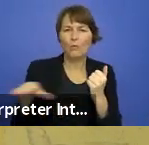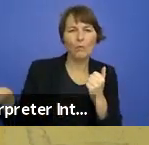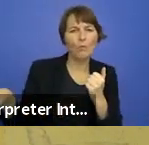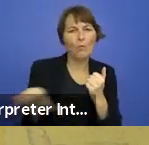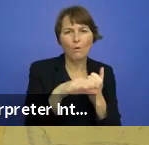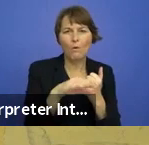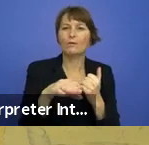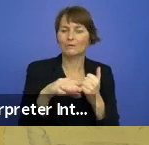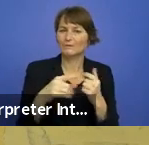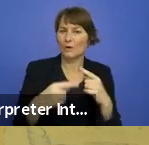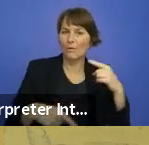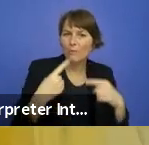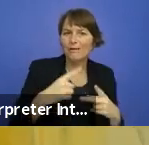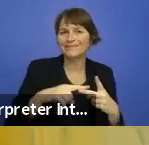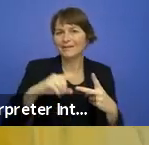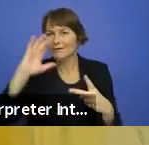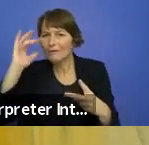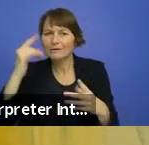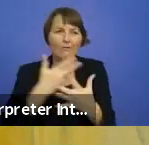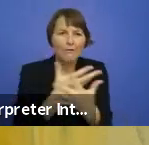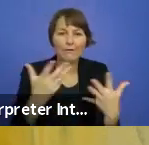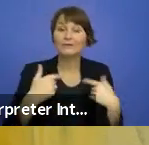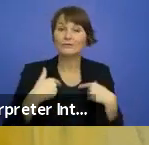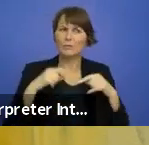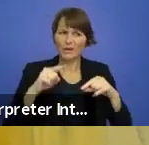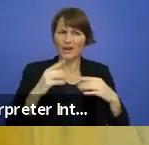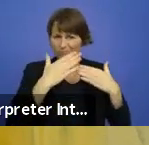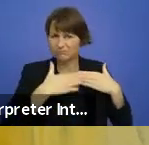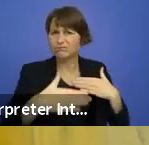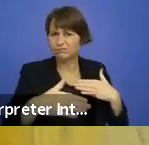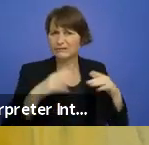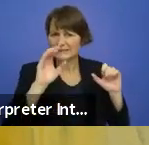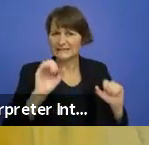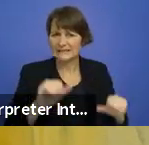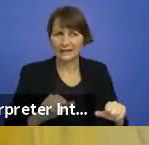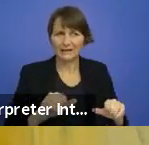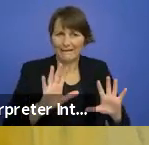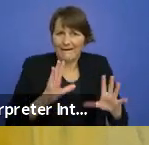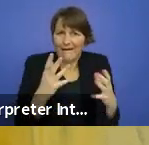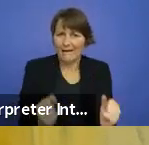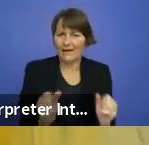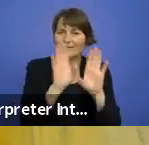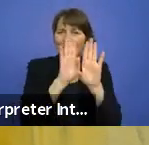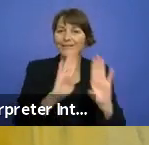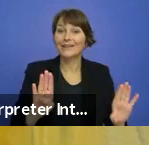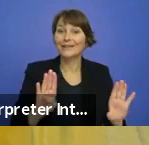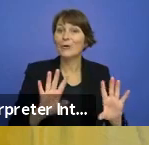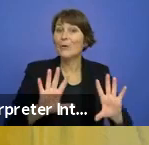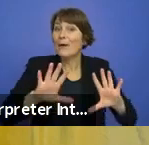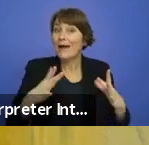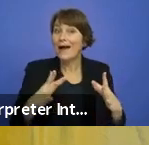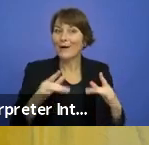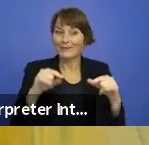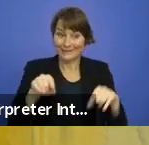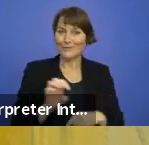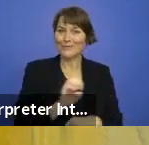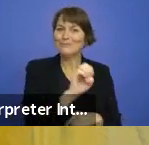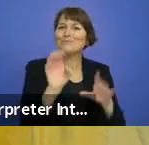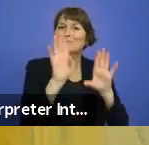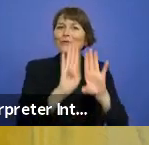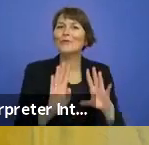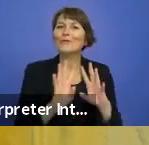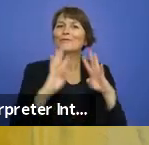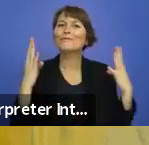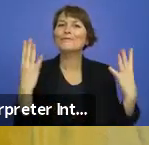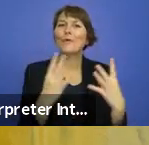vielfältigen Theater brauchen. Für das Theaterforum ist der Weg über das Internet eine Chance, dass es stattfinden kann. Ja,